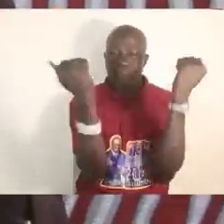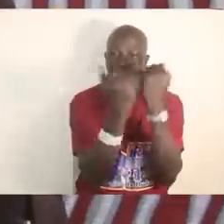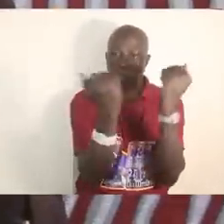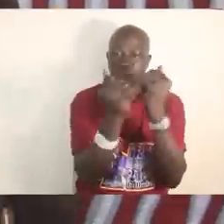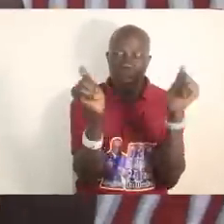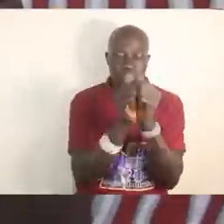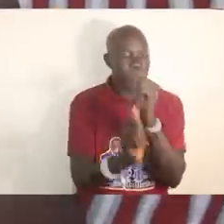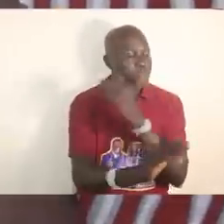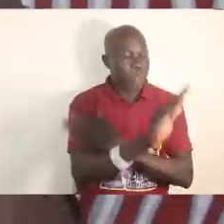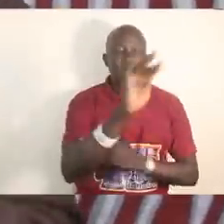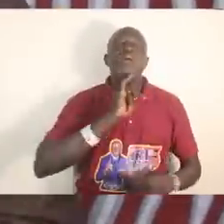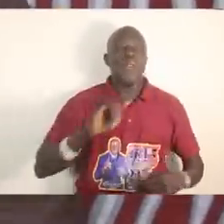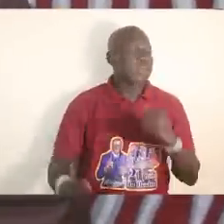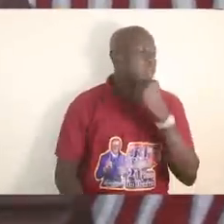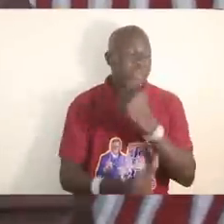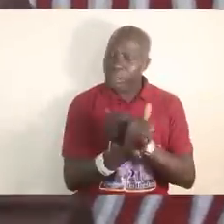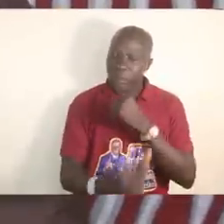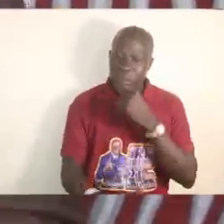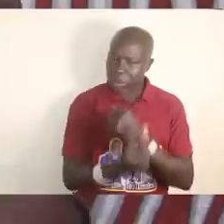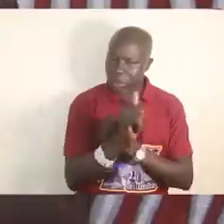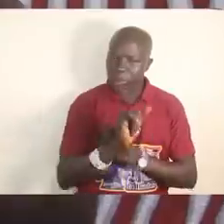o. Iwo ni.